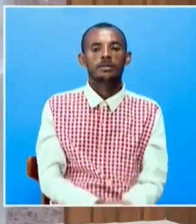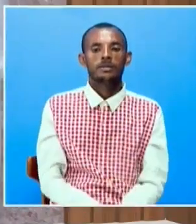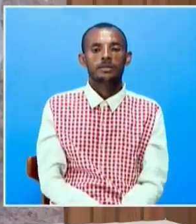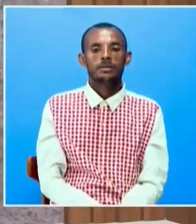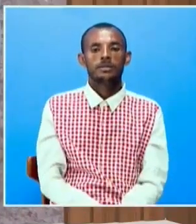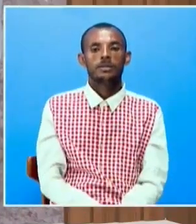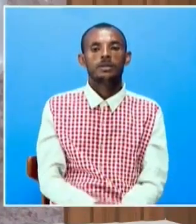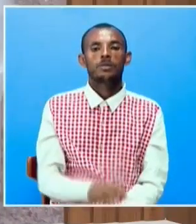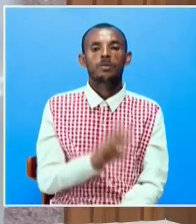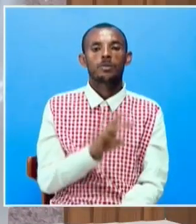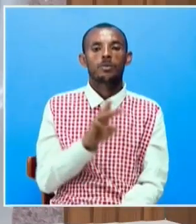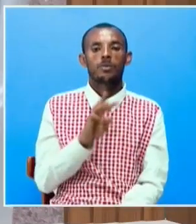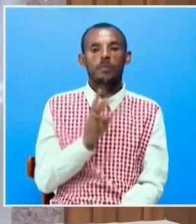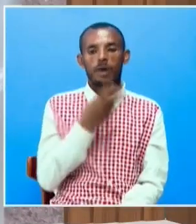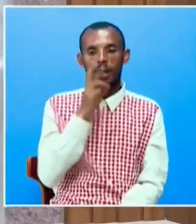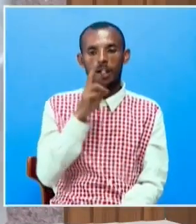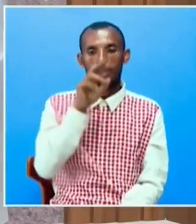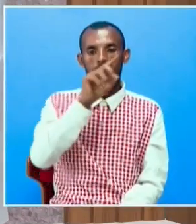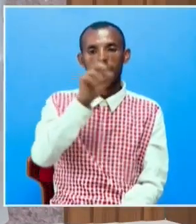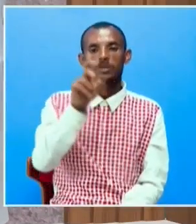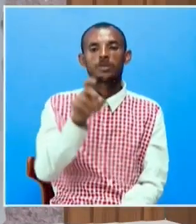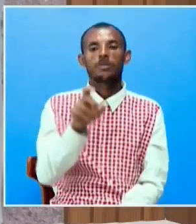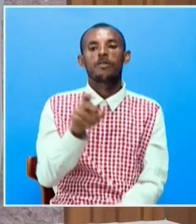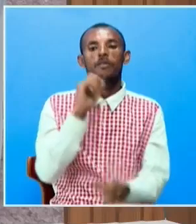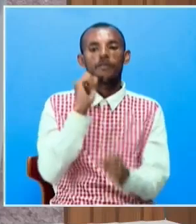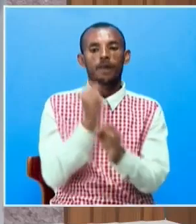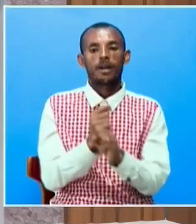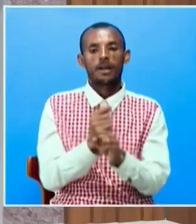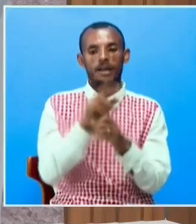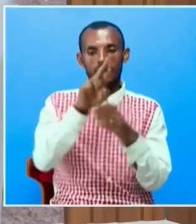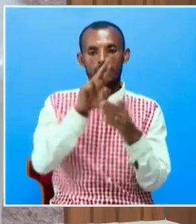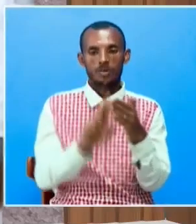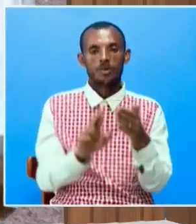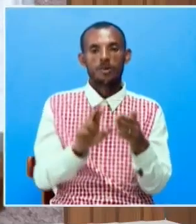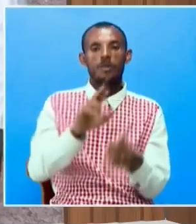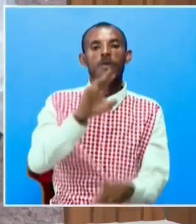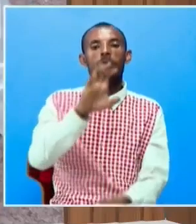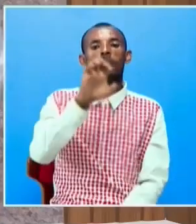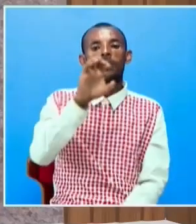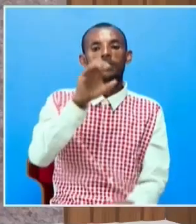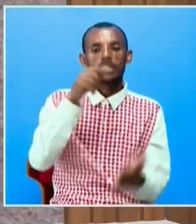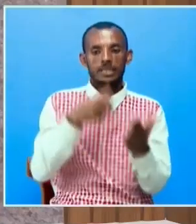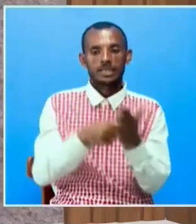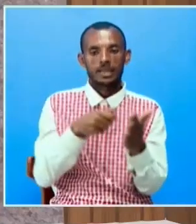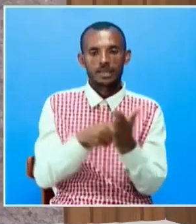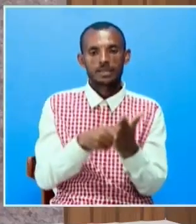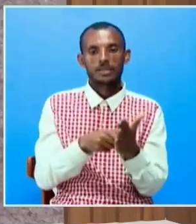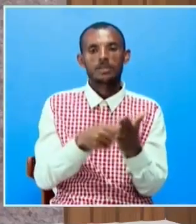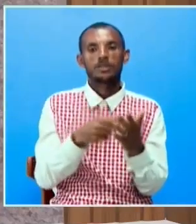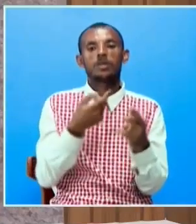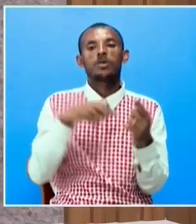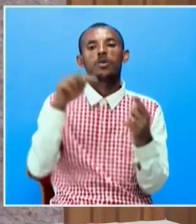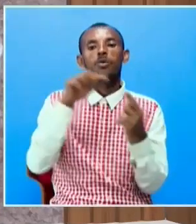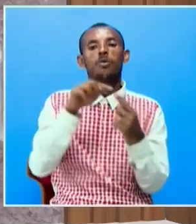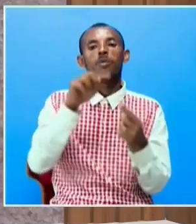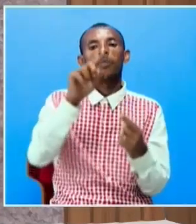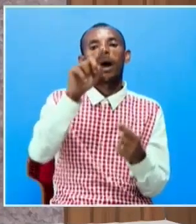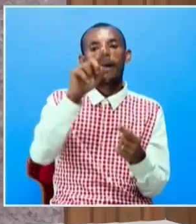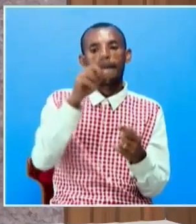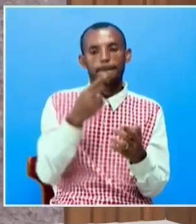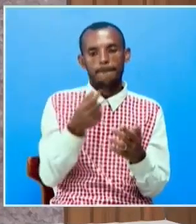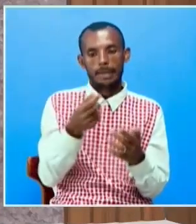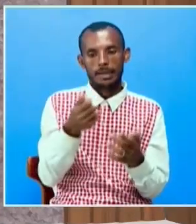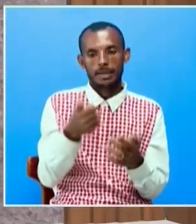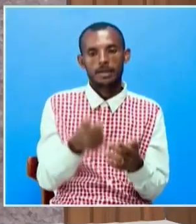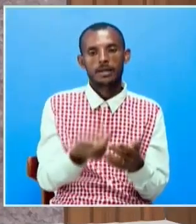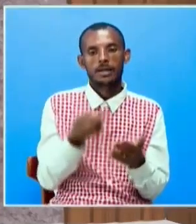We are asked to find the ratio of 40 cents to 40 cents to 1 bird. So it